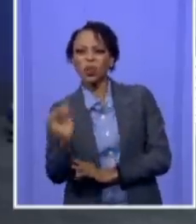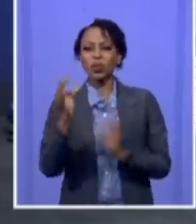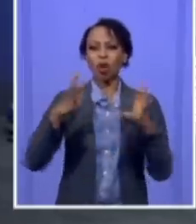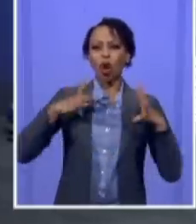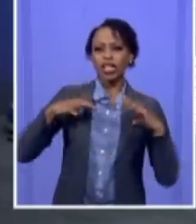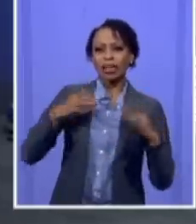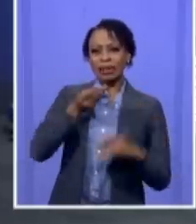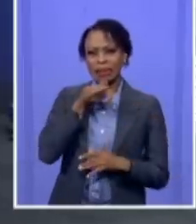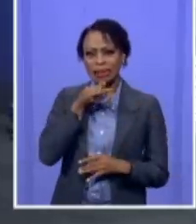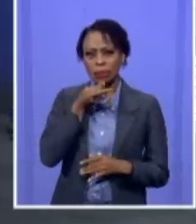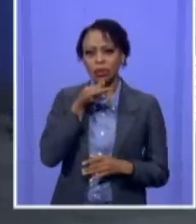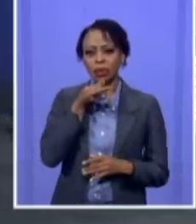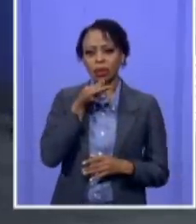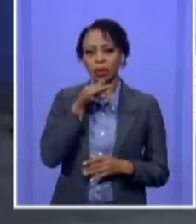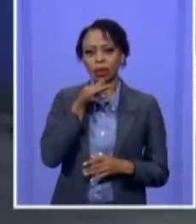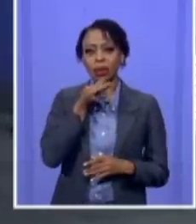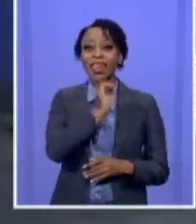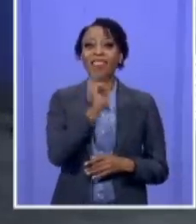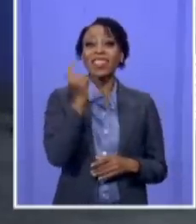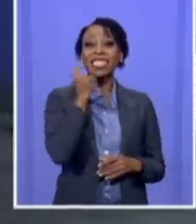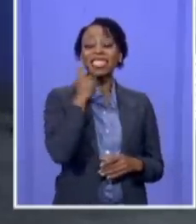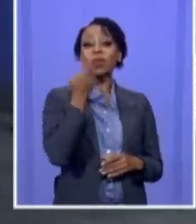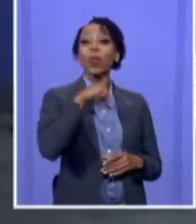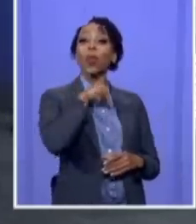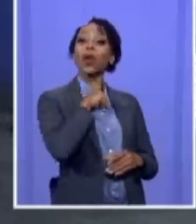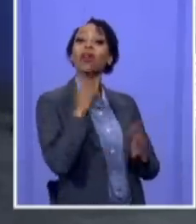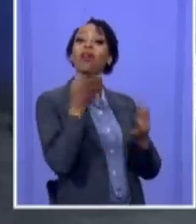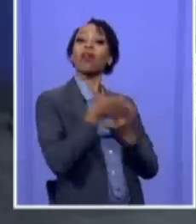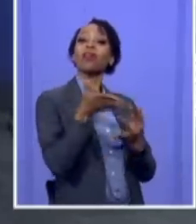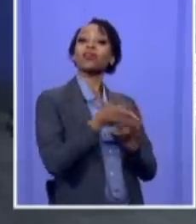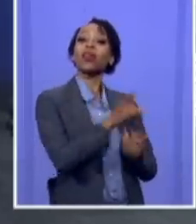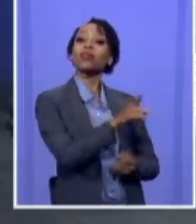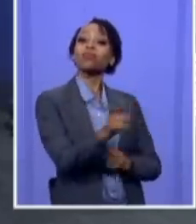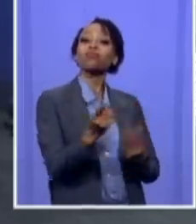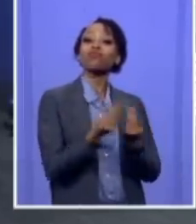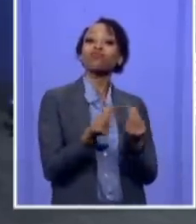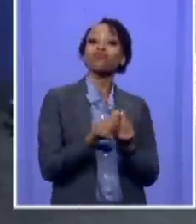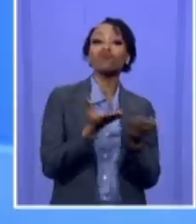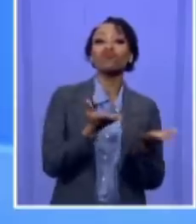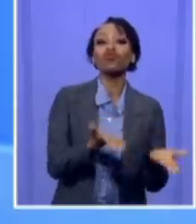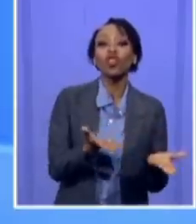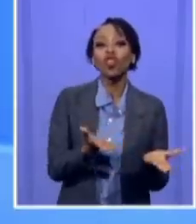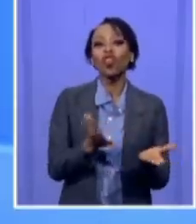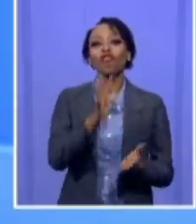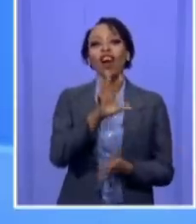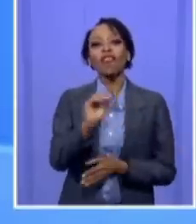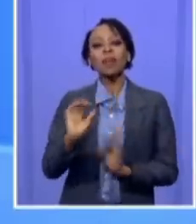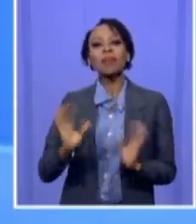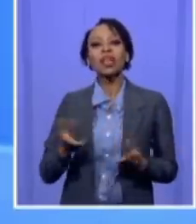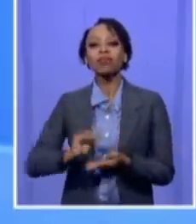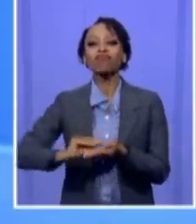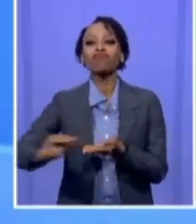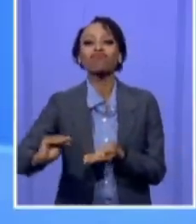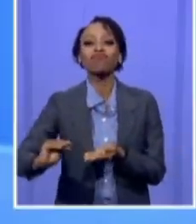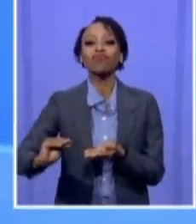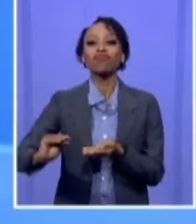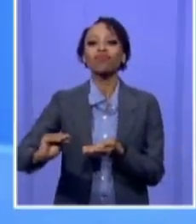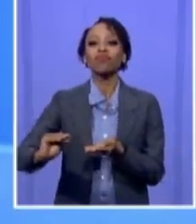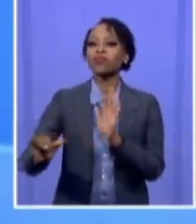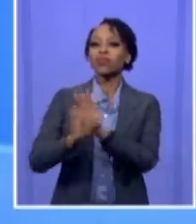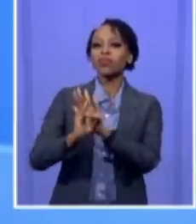season. If it was so easy for us to be able to access those explosives with just 500 Rand.